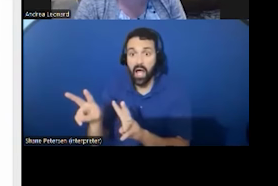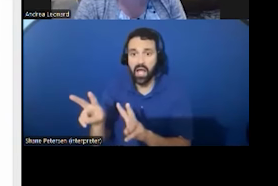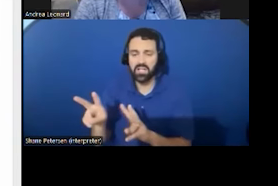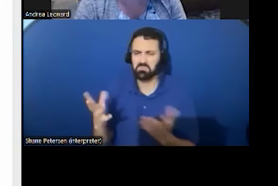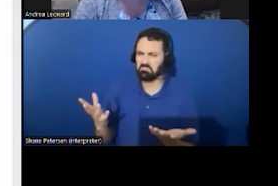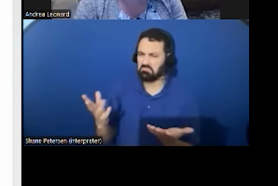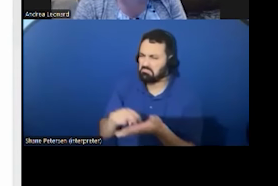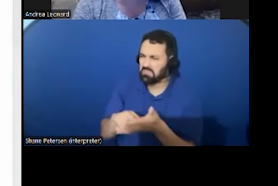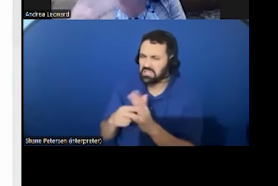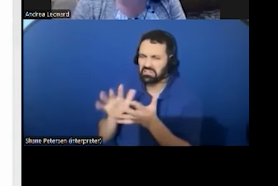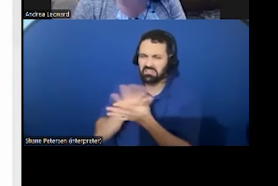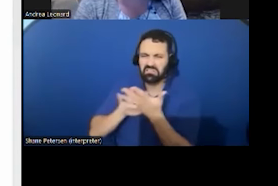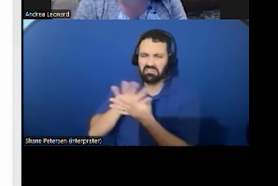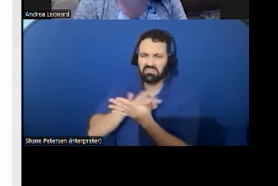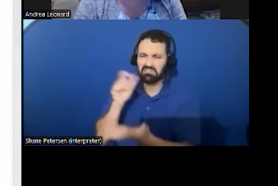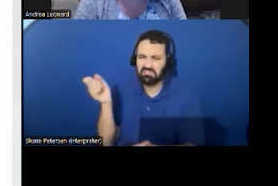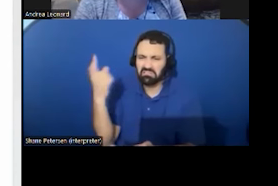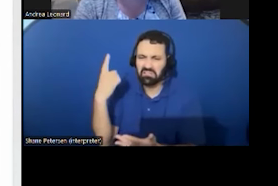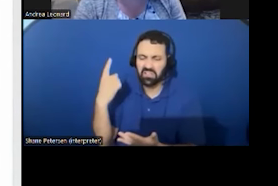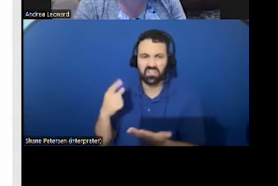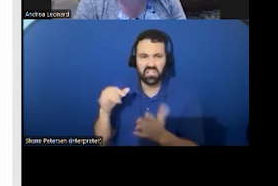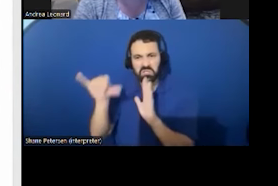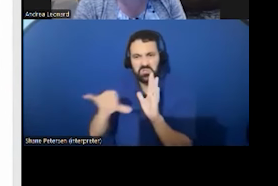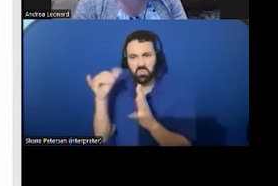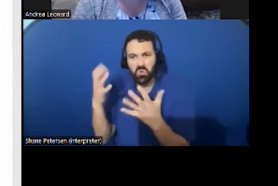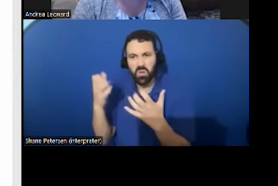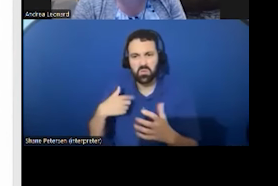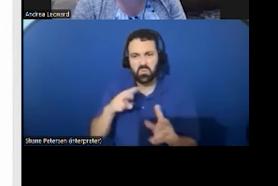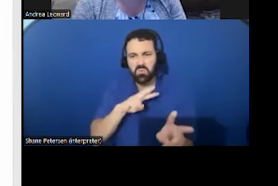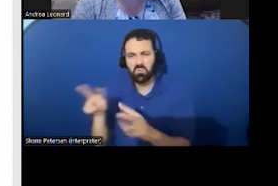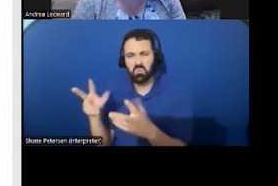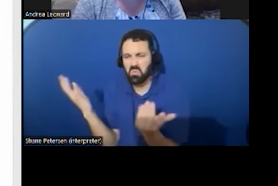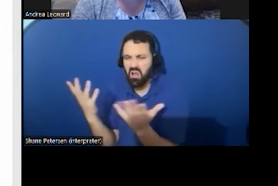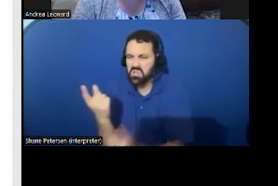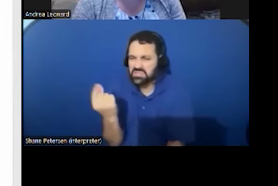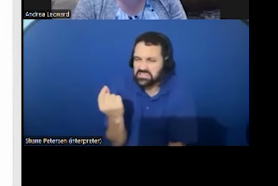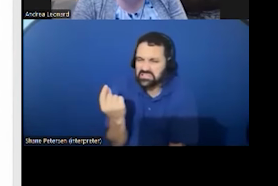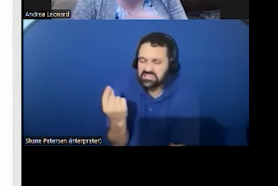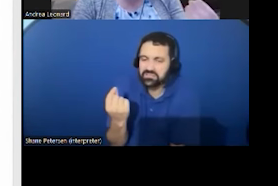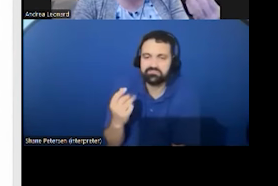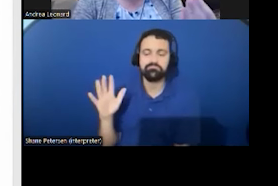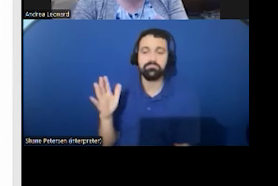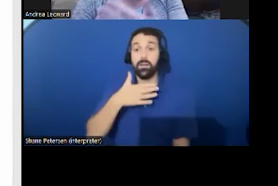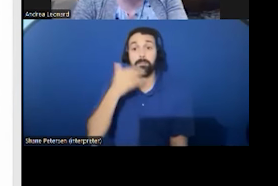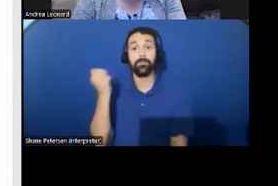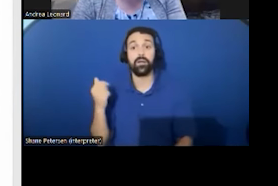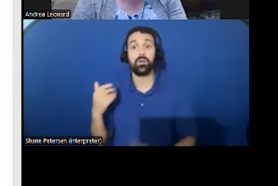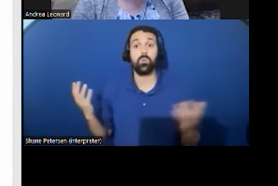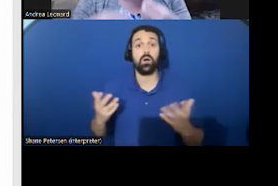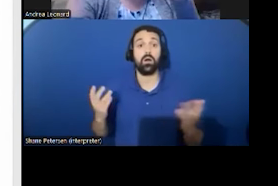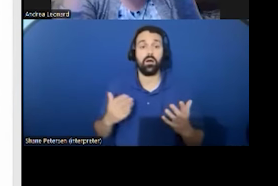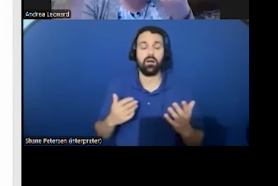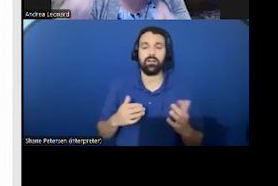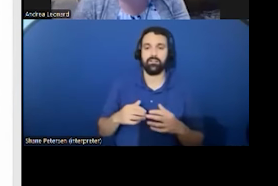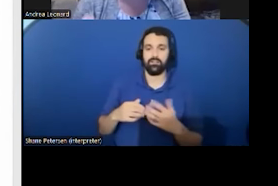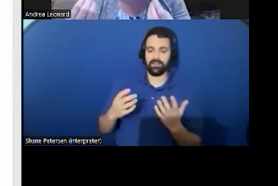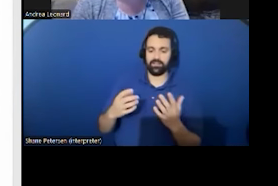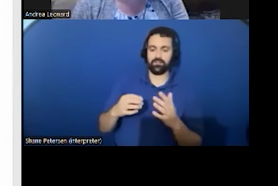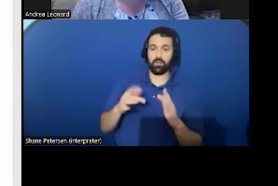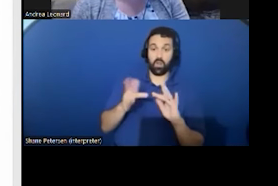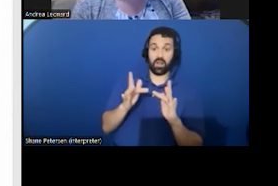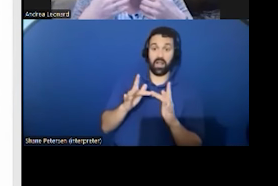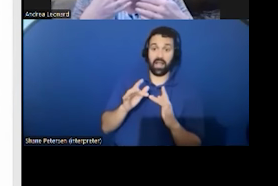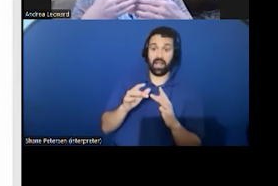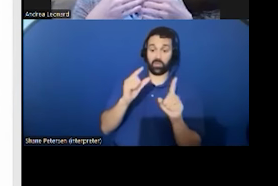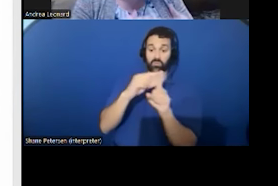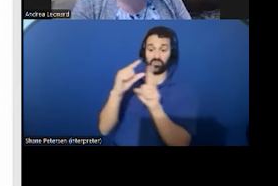that means. What is this YouTube video you want me to watch? So instead, I'd rather say a definition of online terms. That's a clear